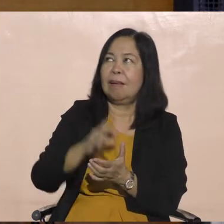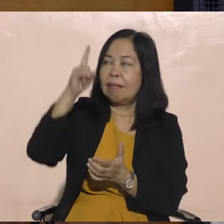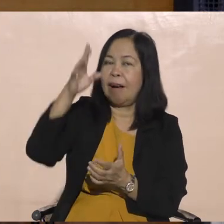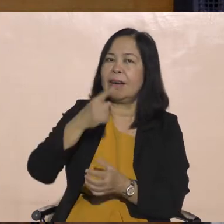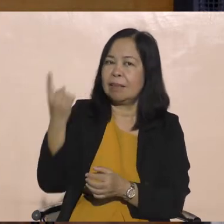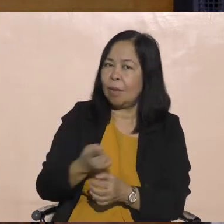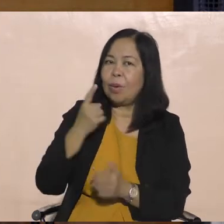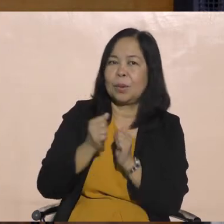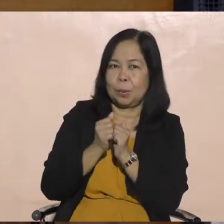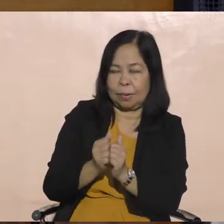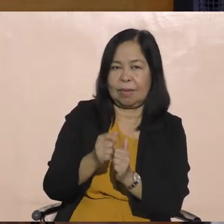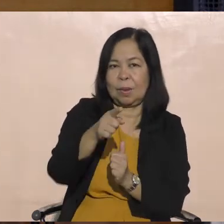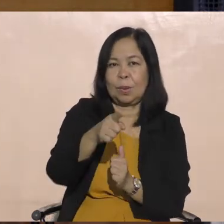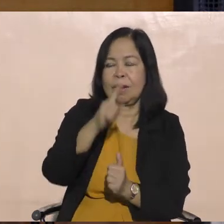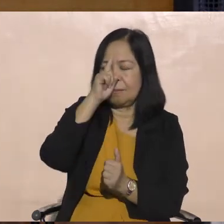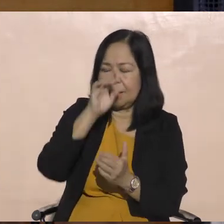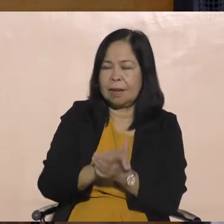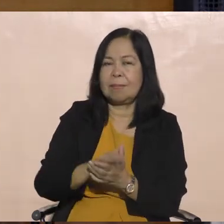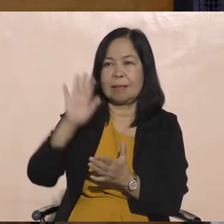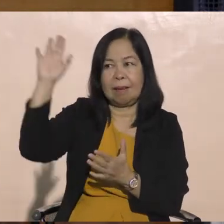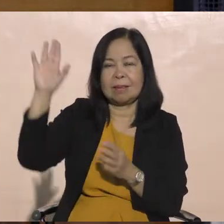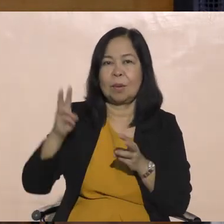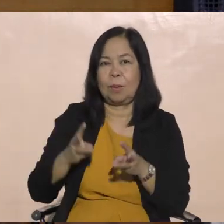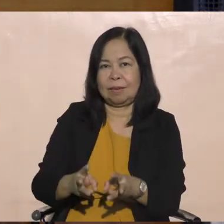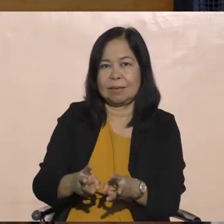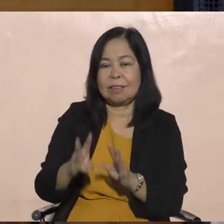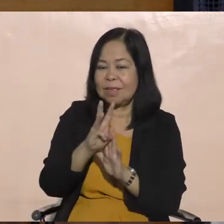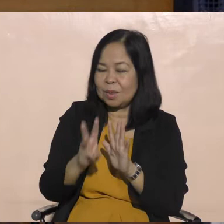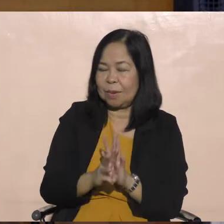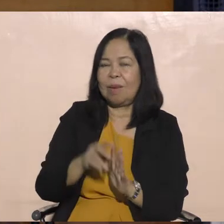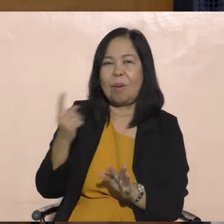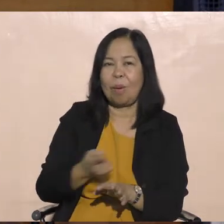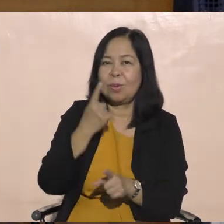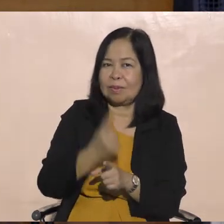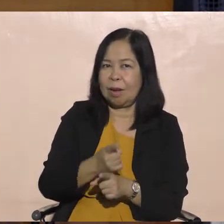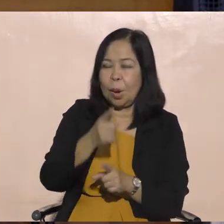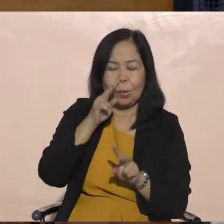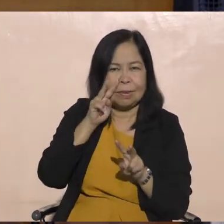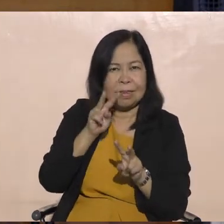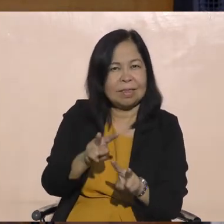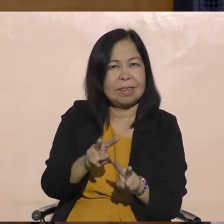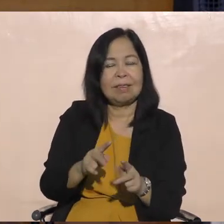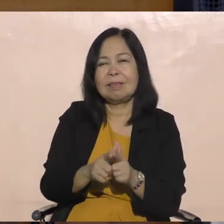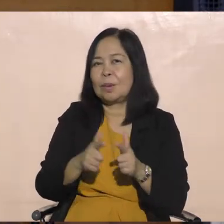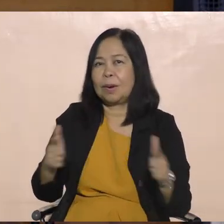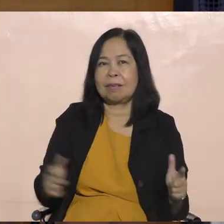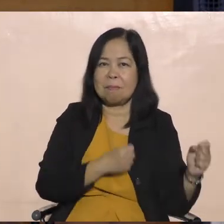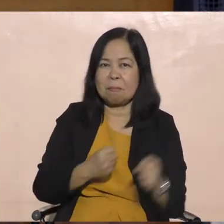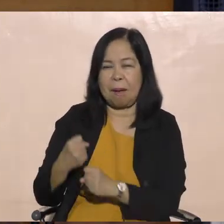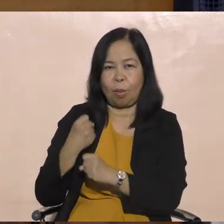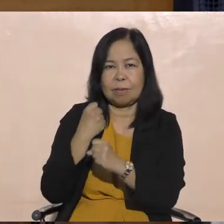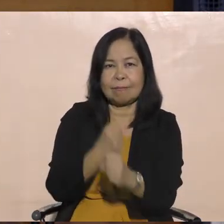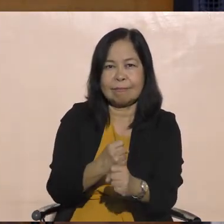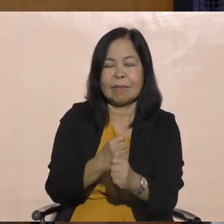are always right. Just ask for help and you will see His great power and love for